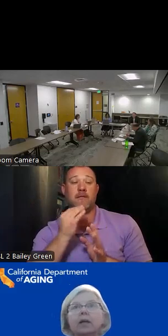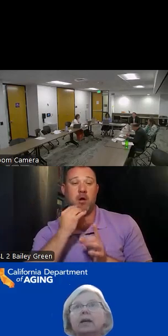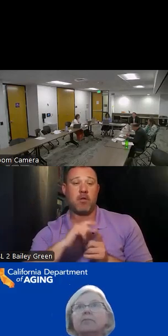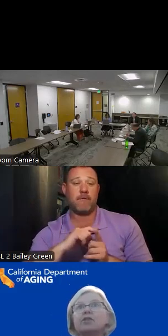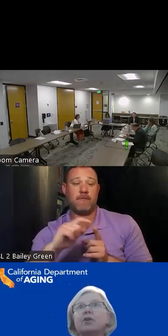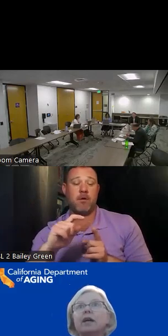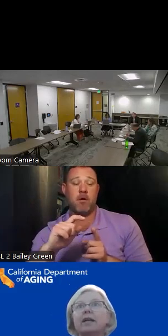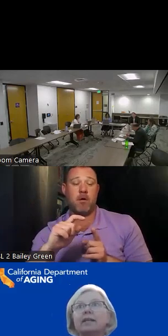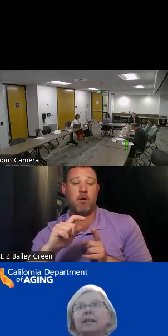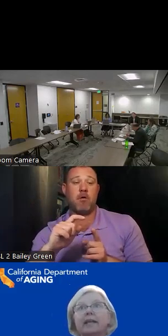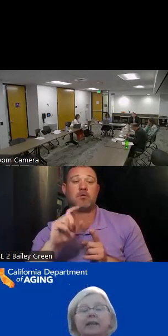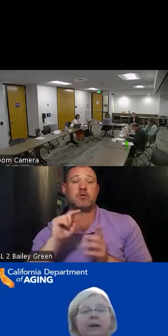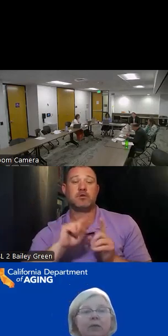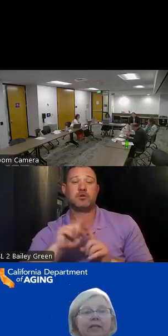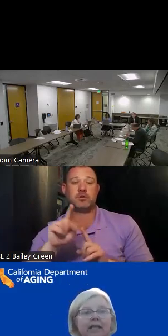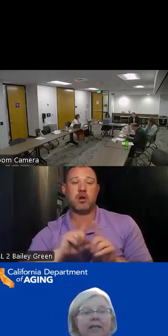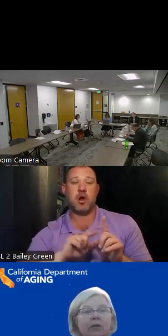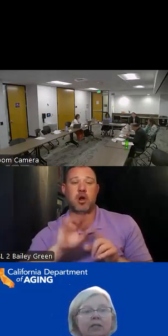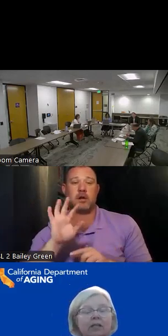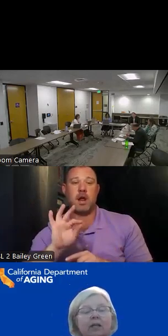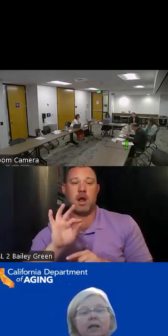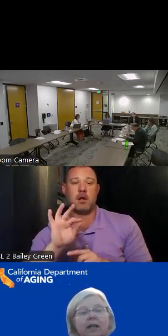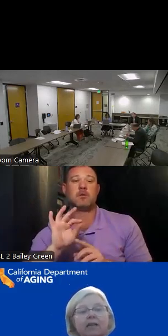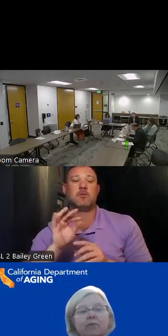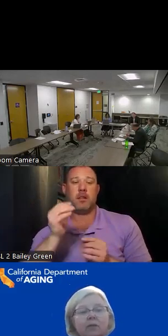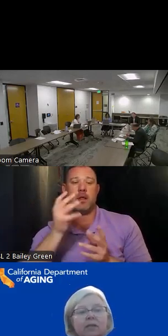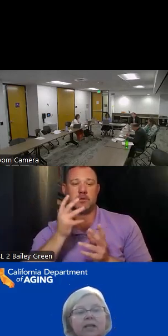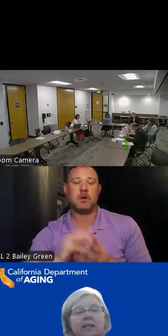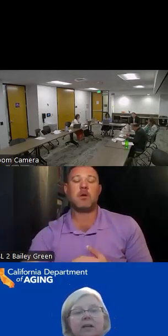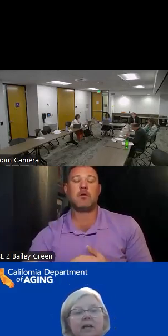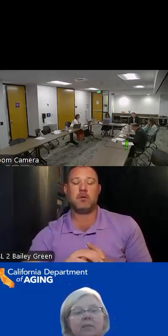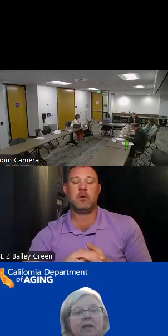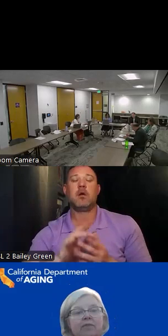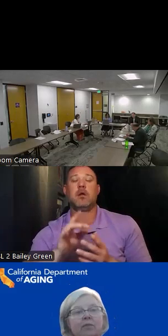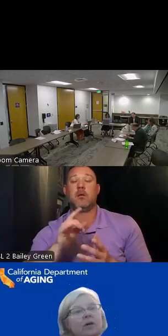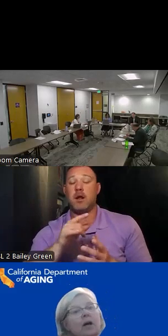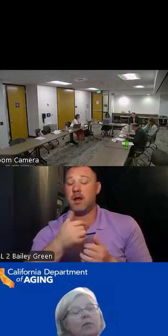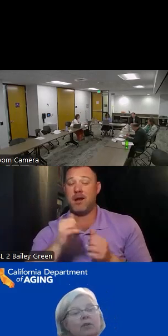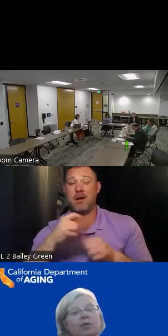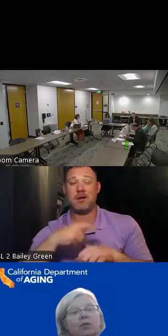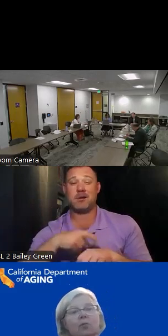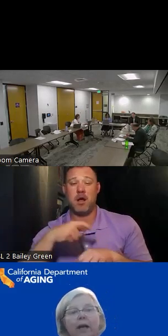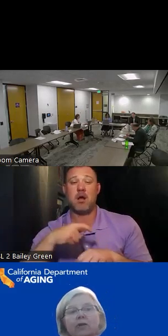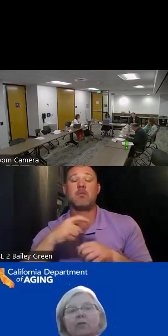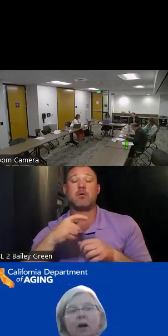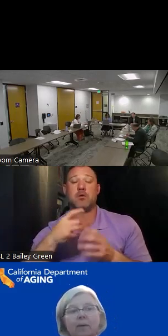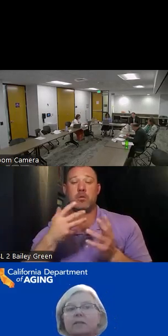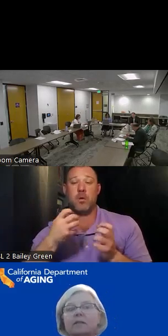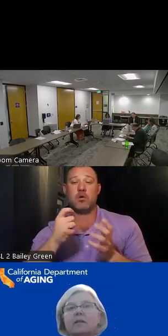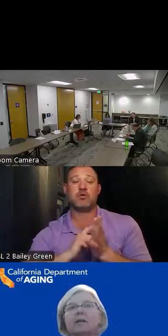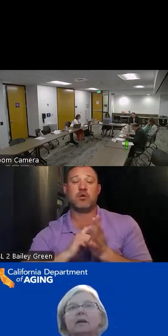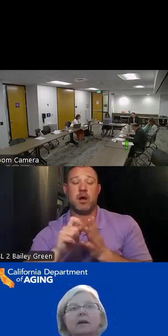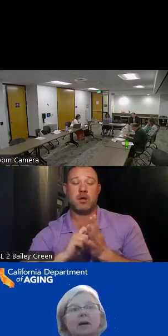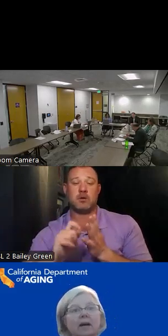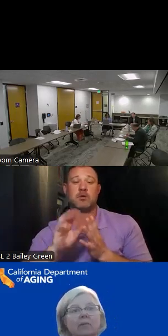phone, *9, and that will indicate to us. And of course, at any time, if you wish to write your